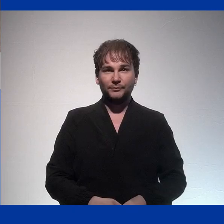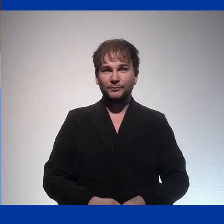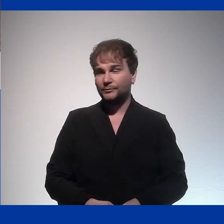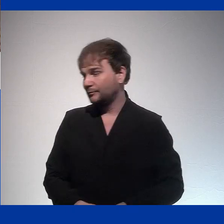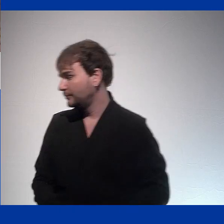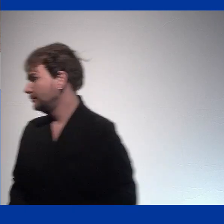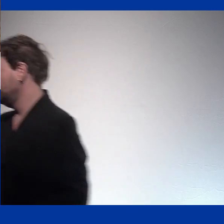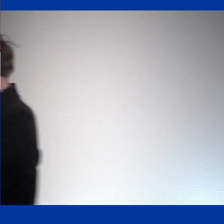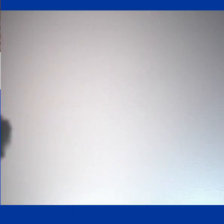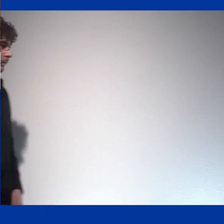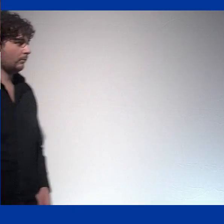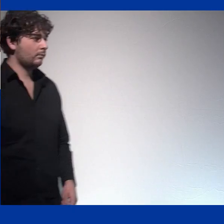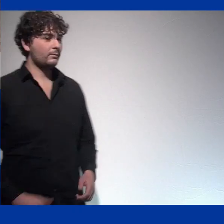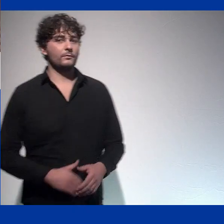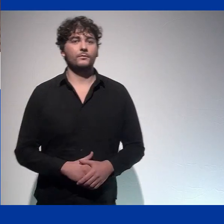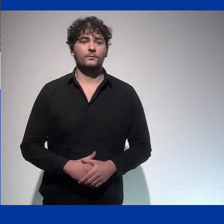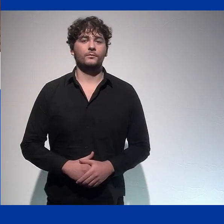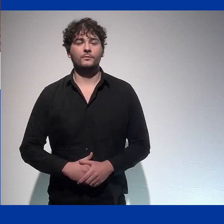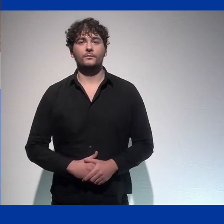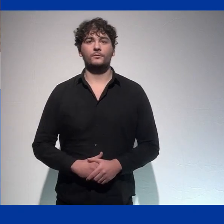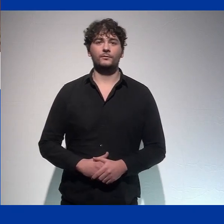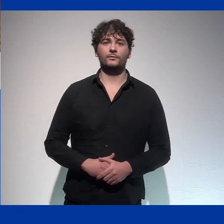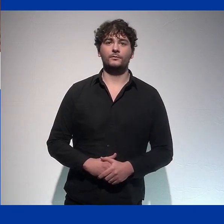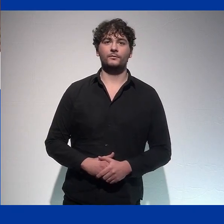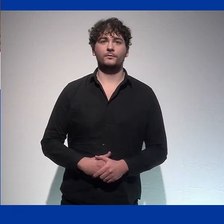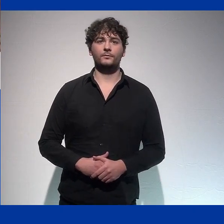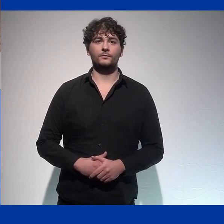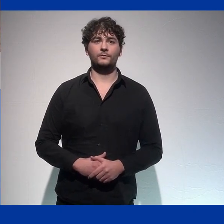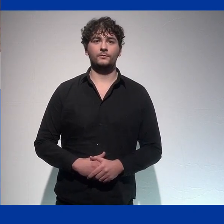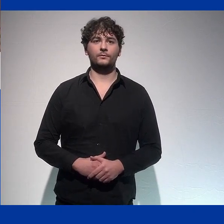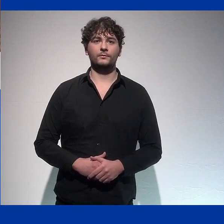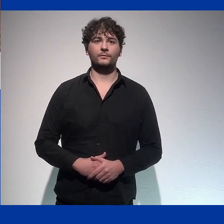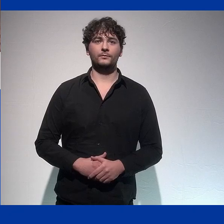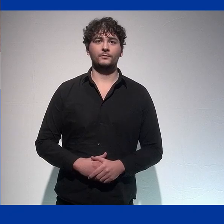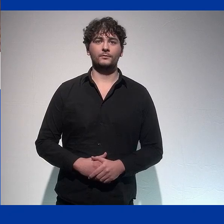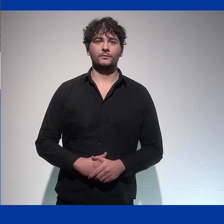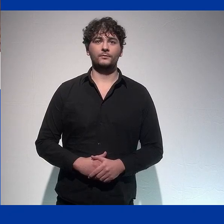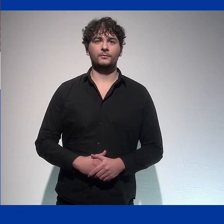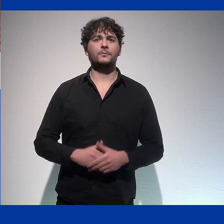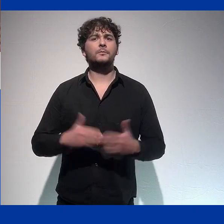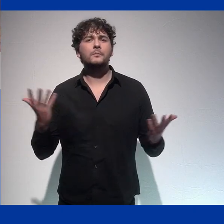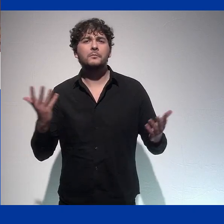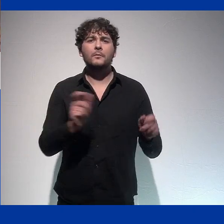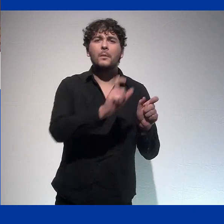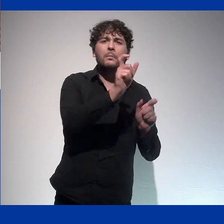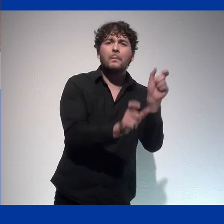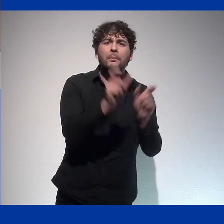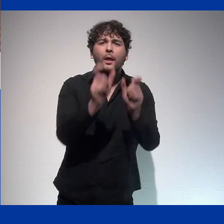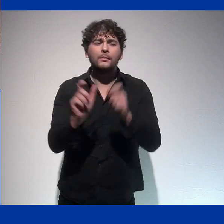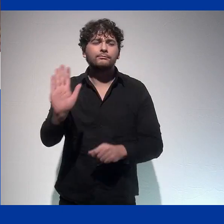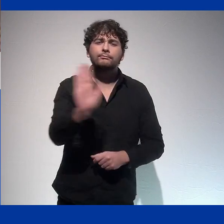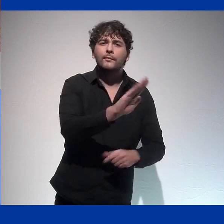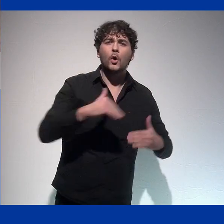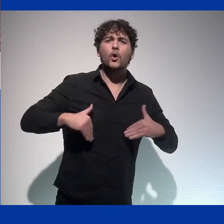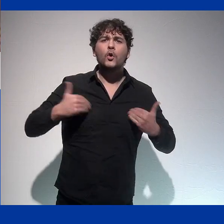dear, the reinforcement of participation of young people at all levels of policy.